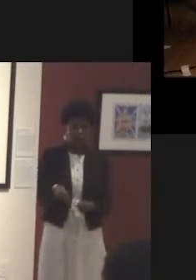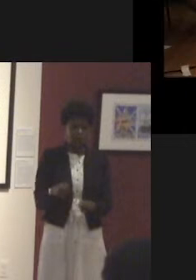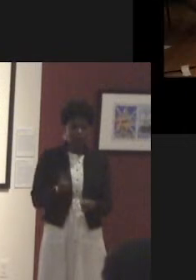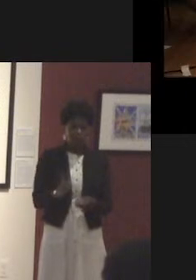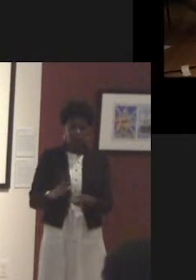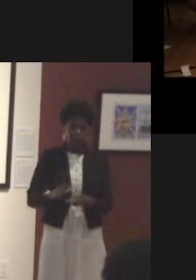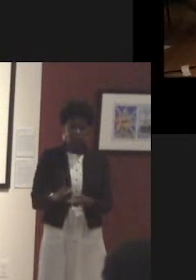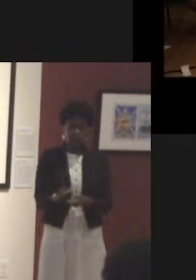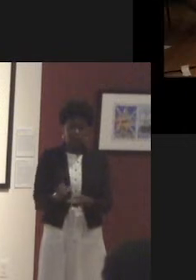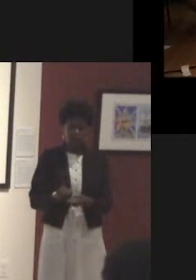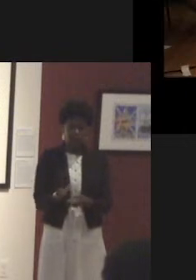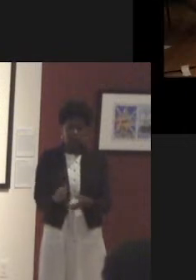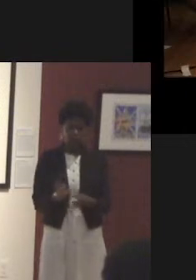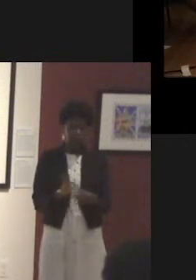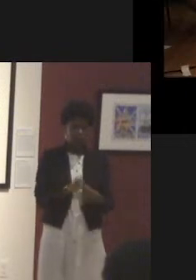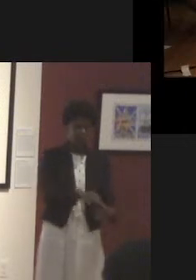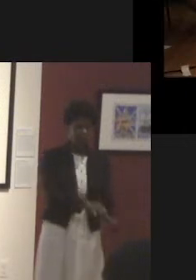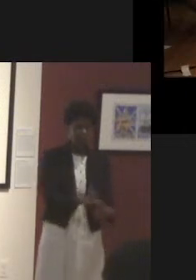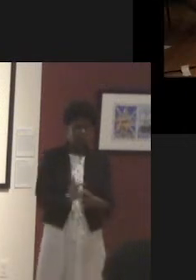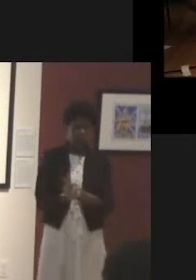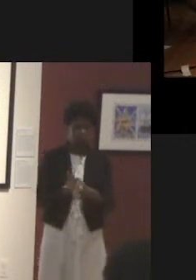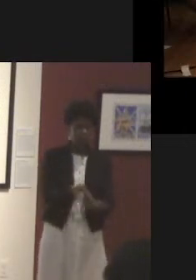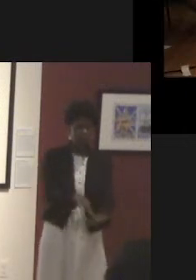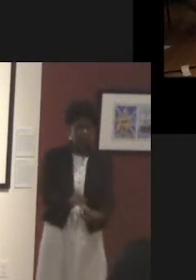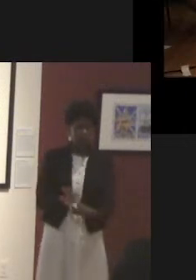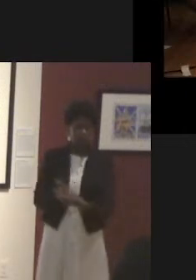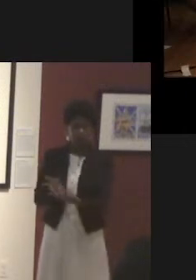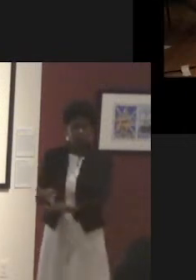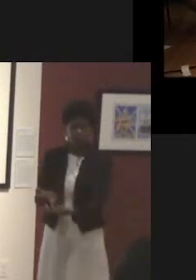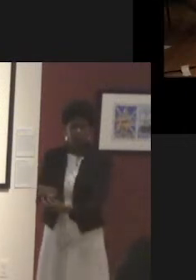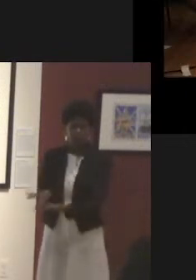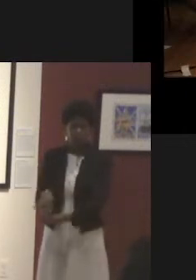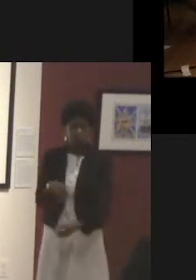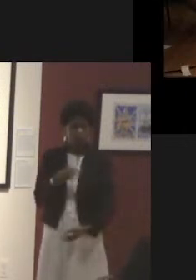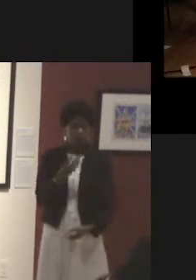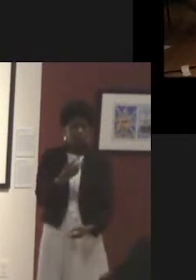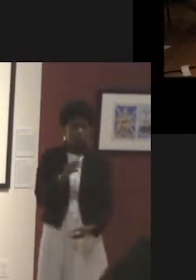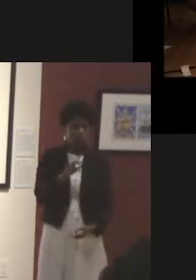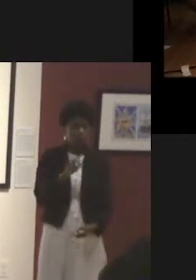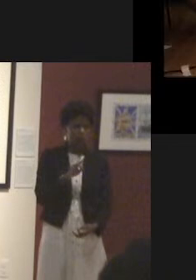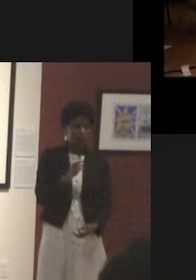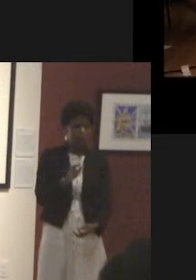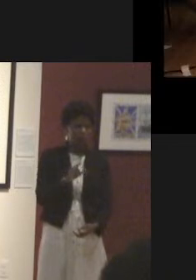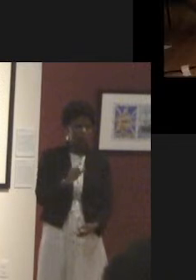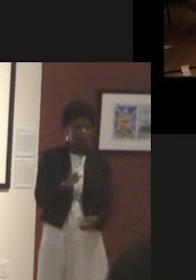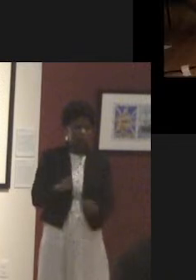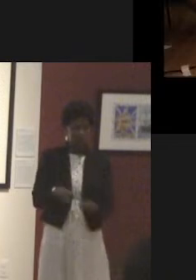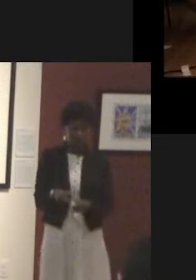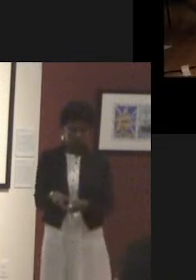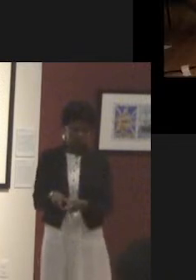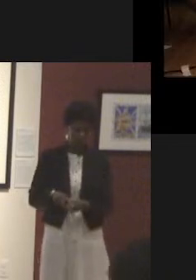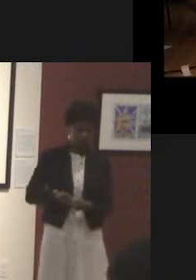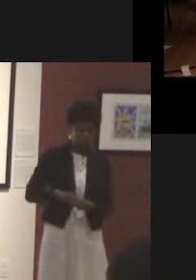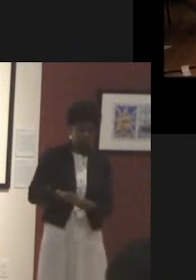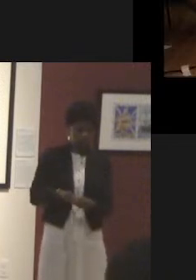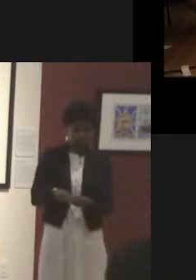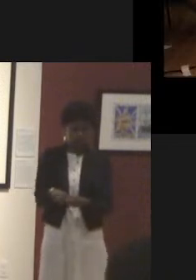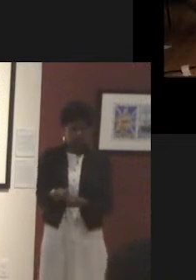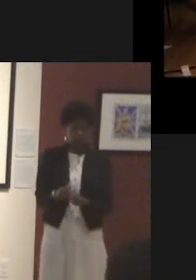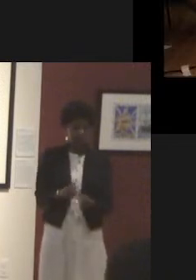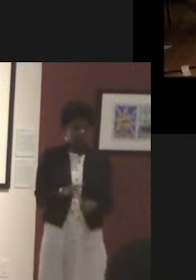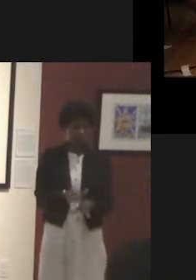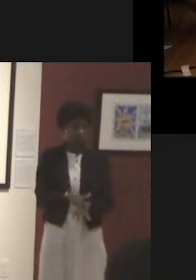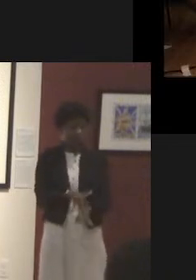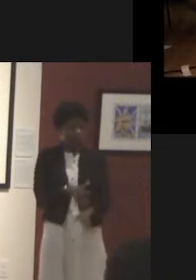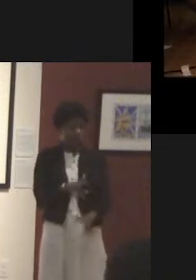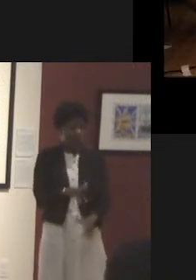dials connected to each of these 4 treadmills that he can turn on, speed up, and turn off at will. And each